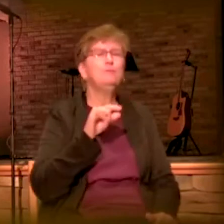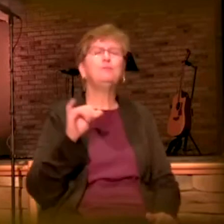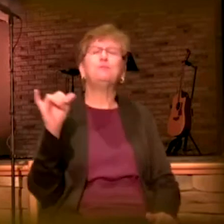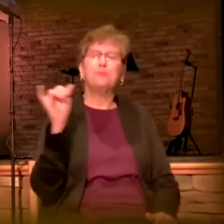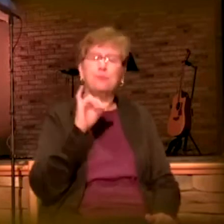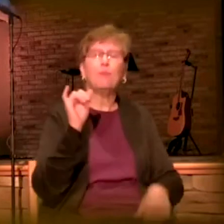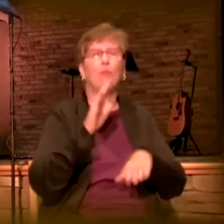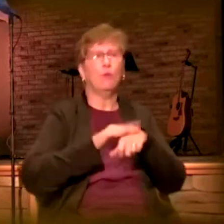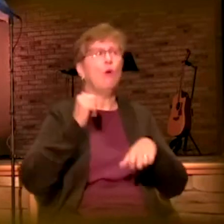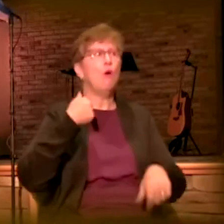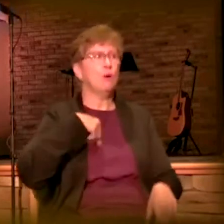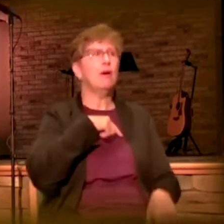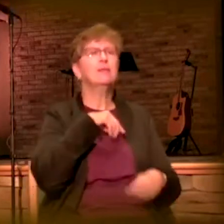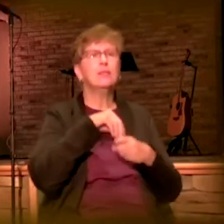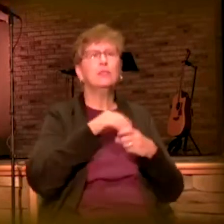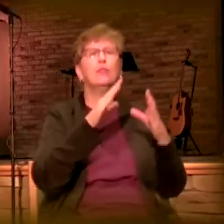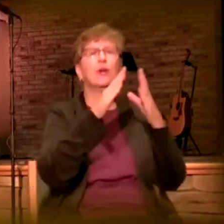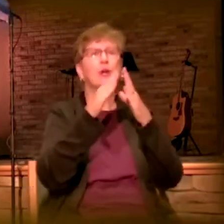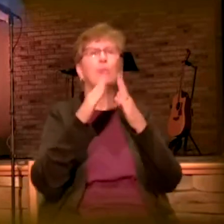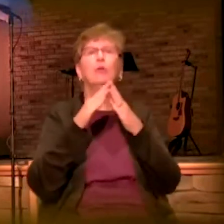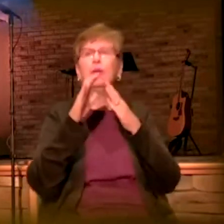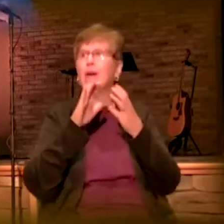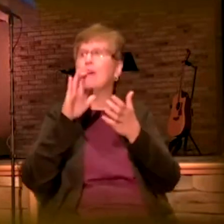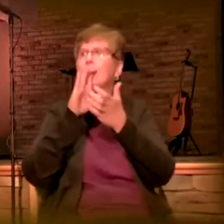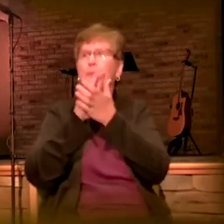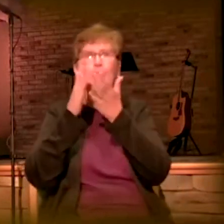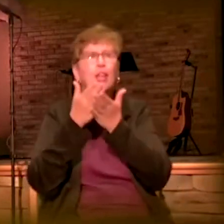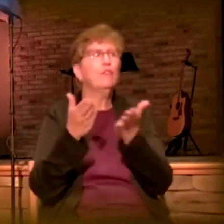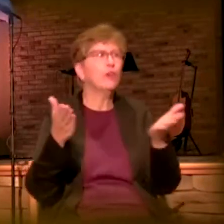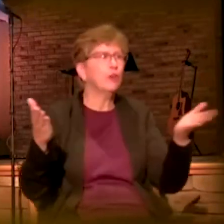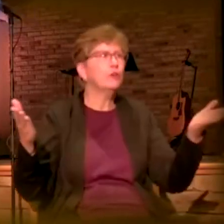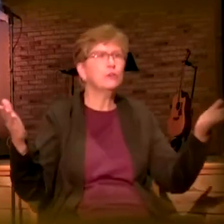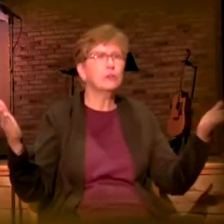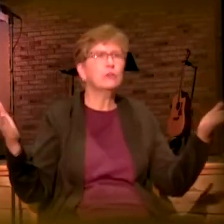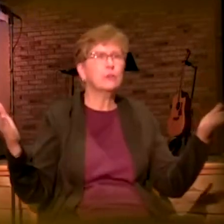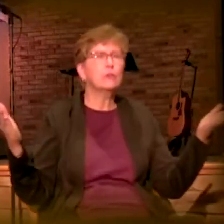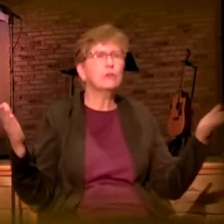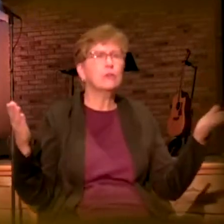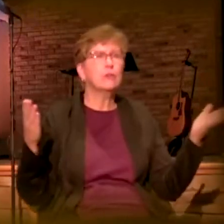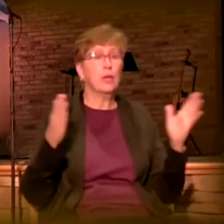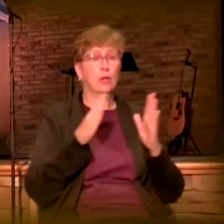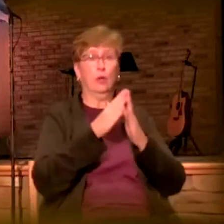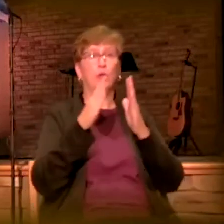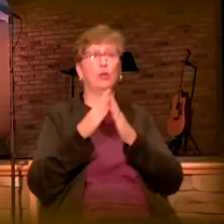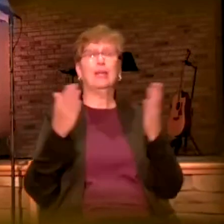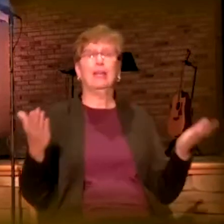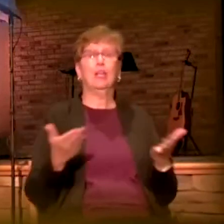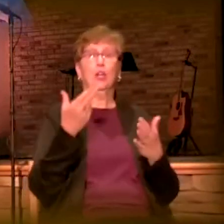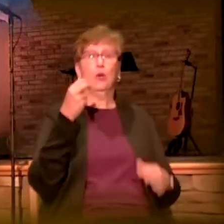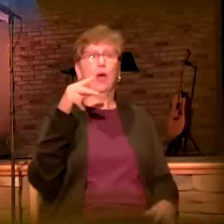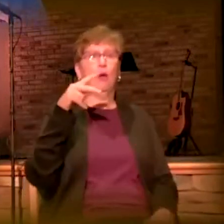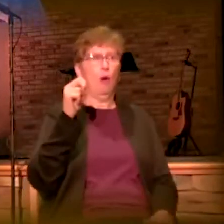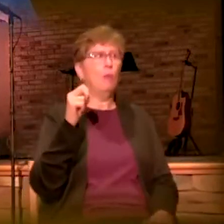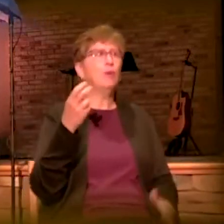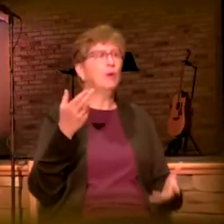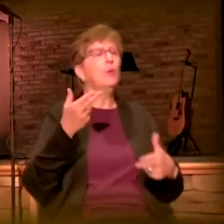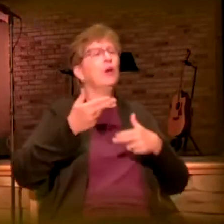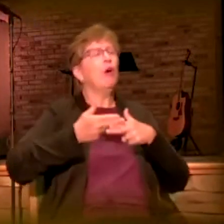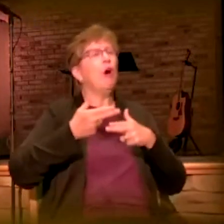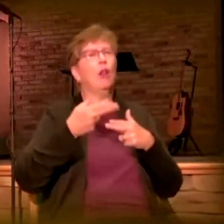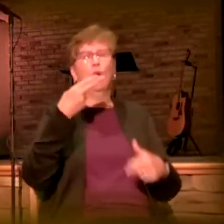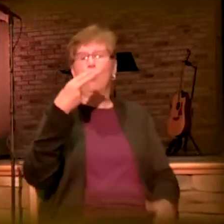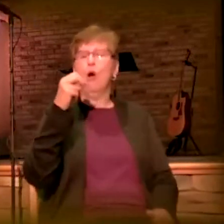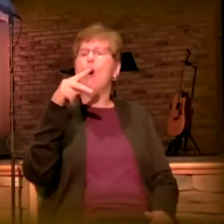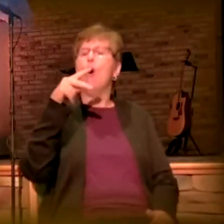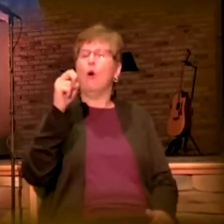into the community of believers. And part of that community here at Hope, we call Hope Groups, a group of 12